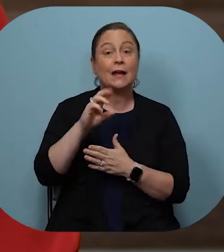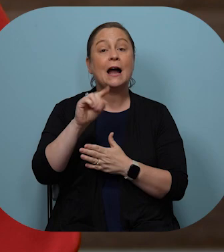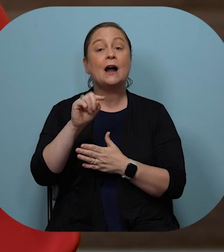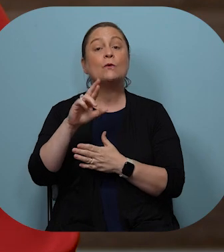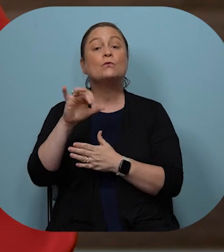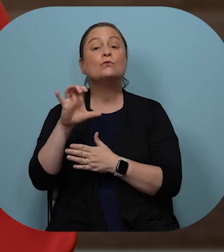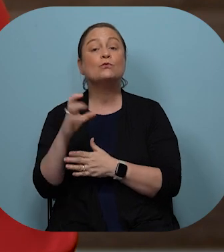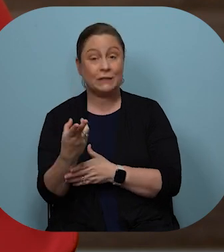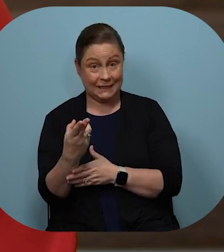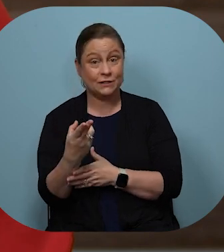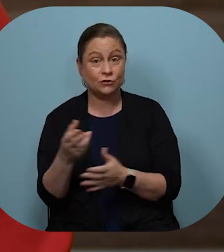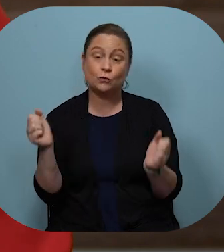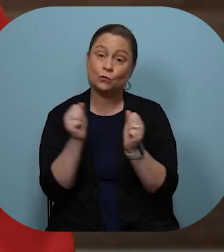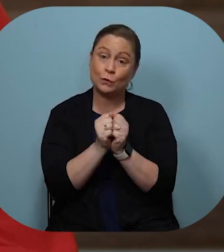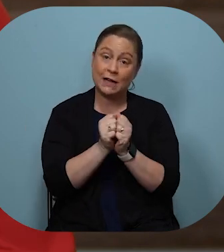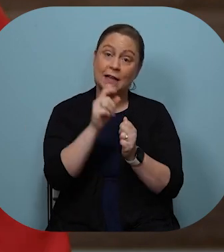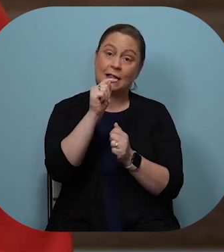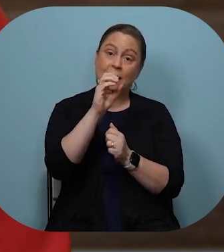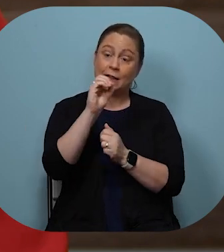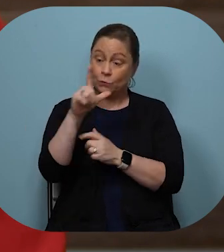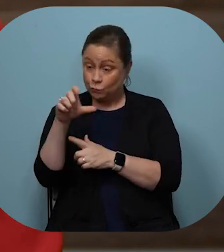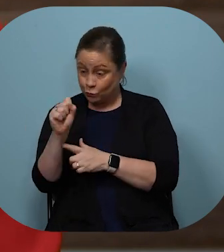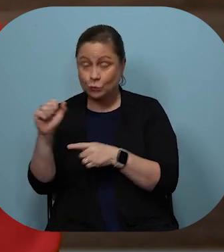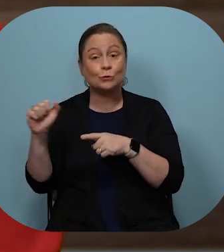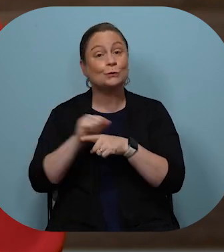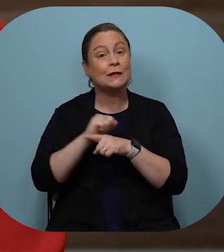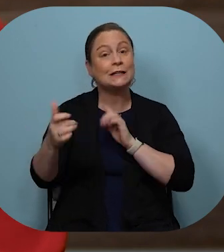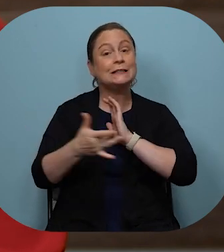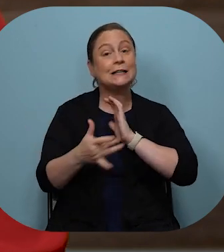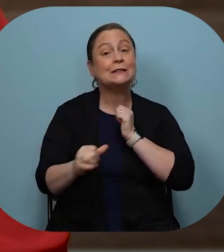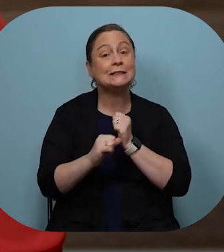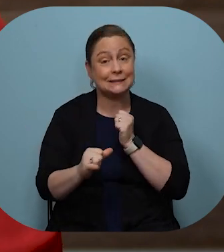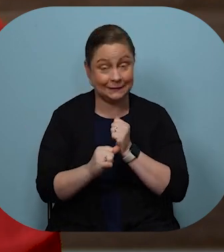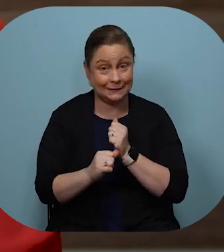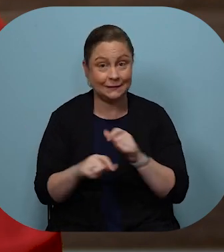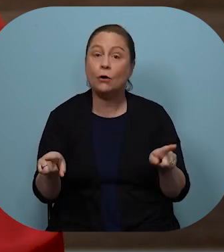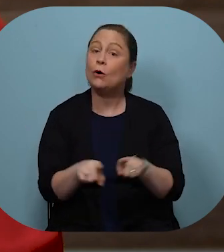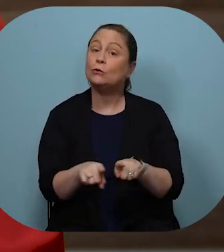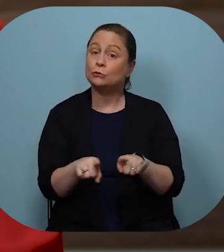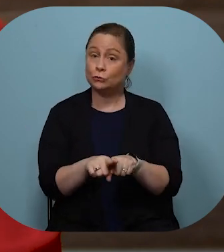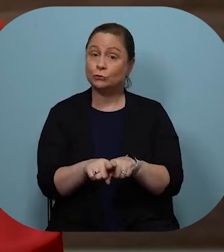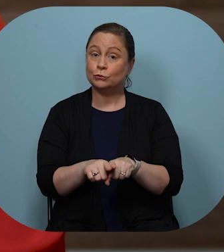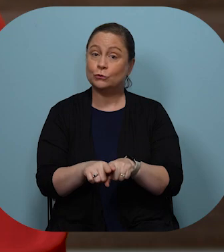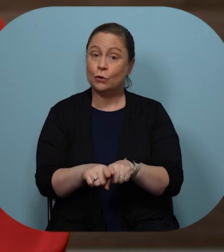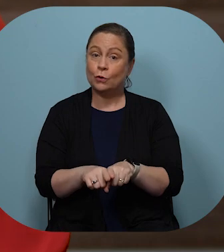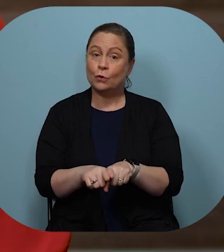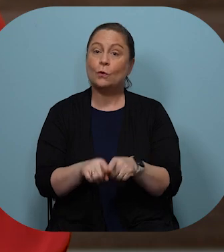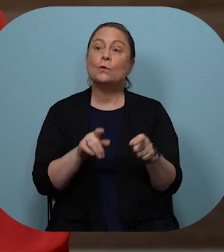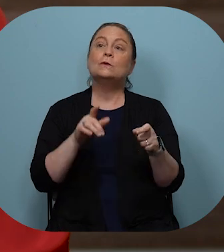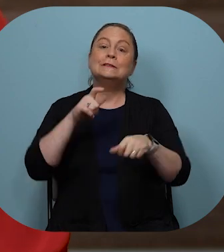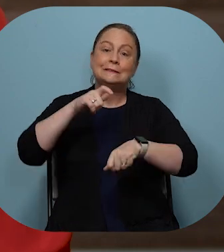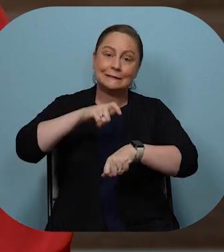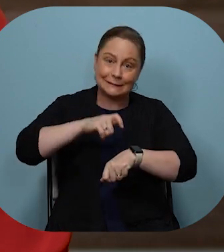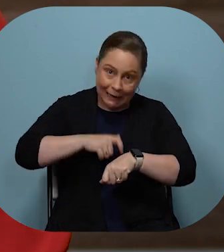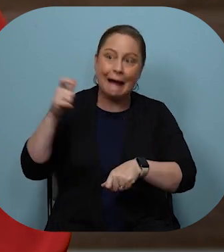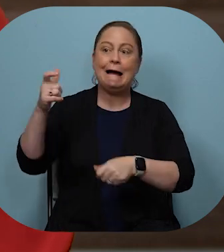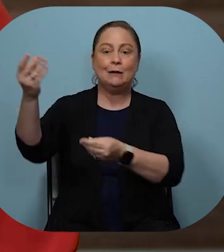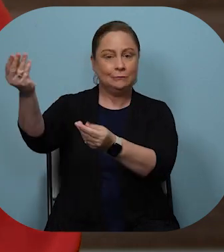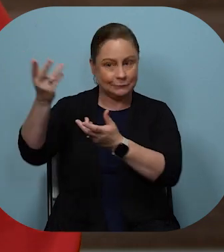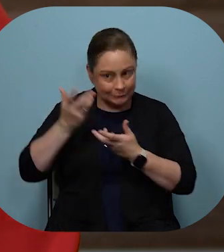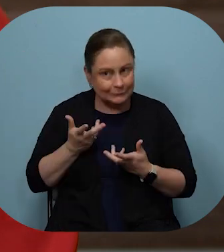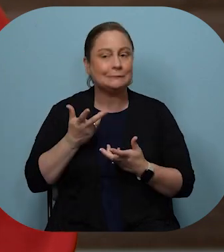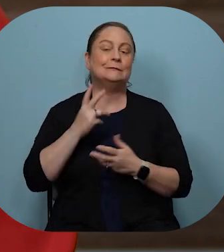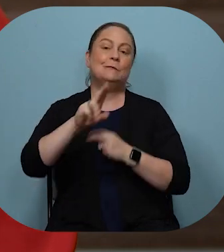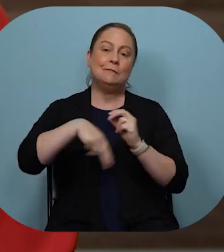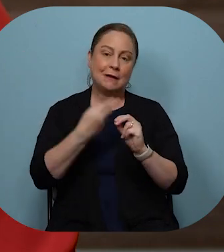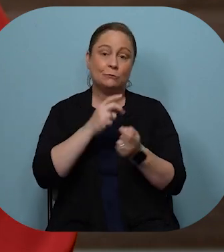outreach efforts, along with tools, training, and technical assistance, while also receiving timely information regarding changes